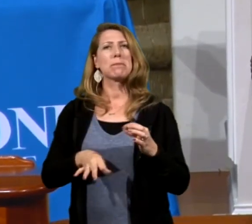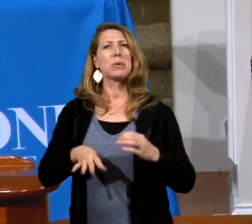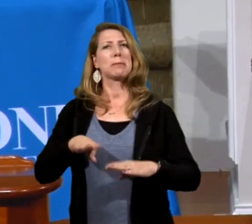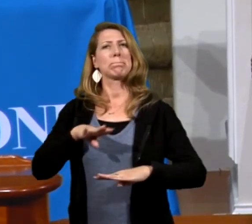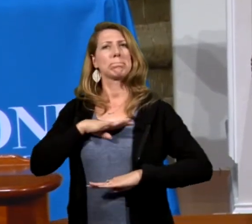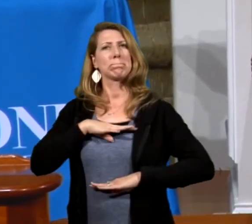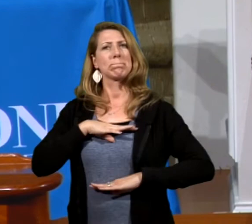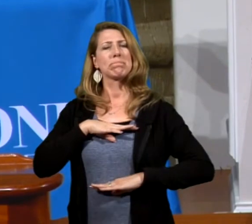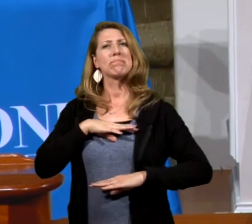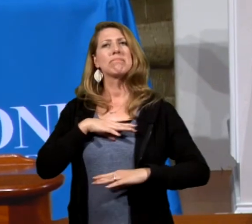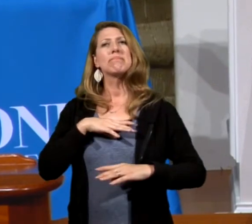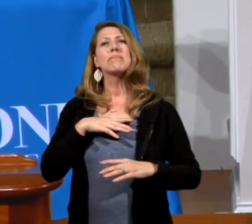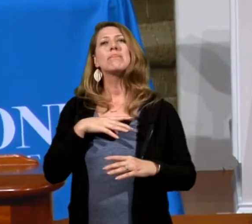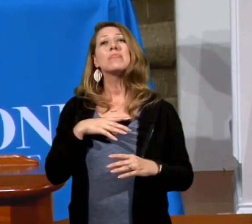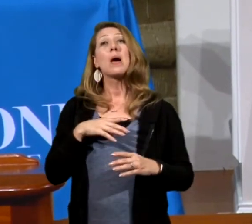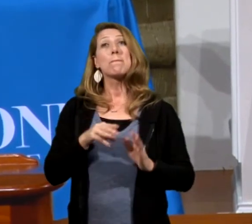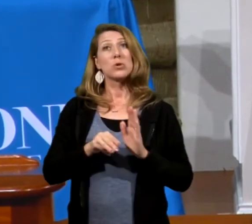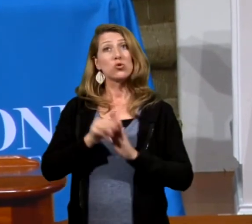find in